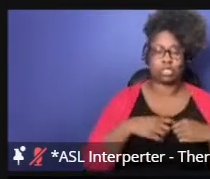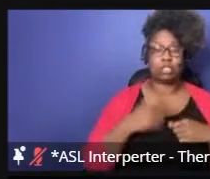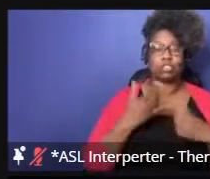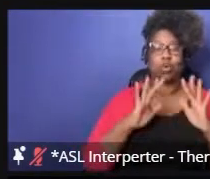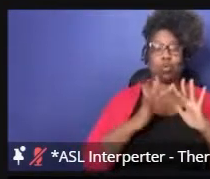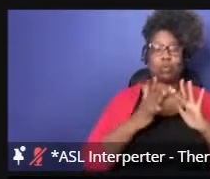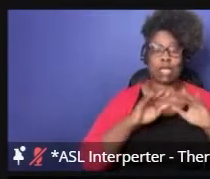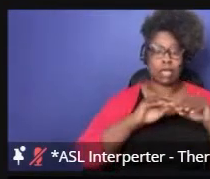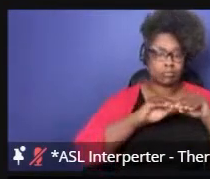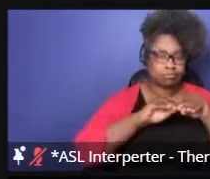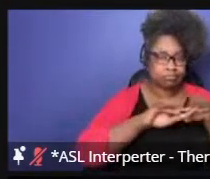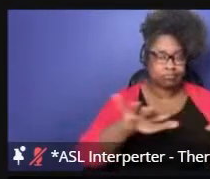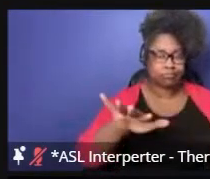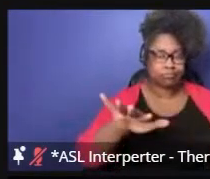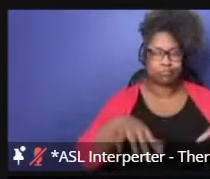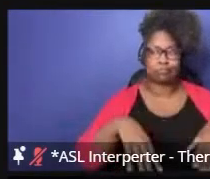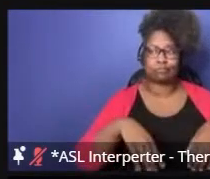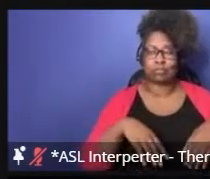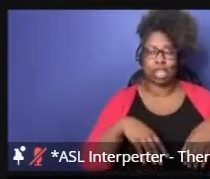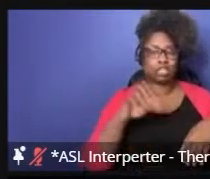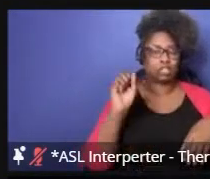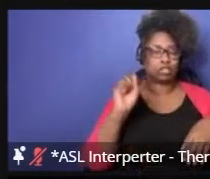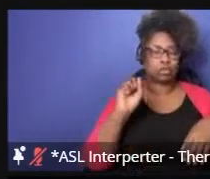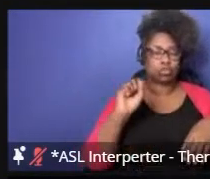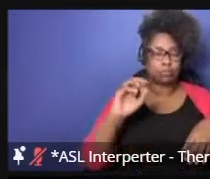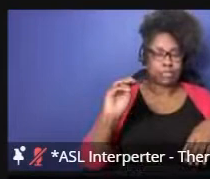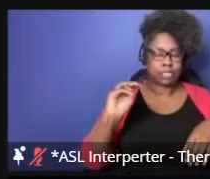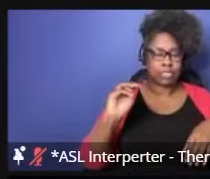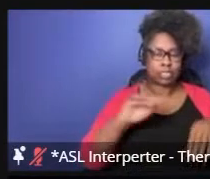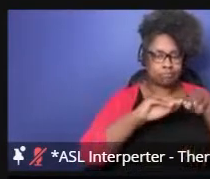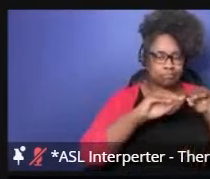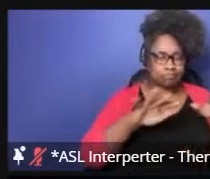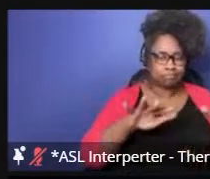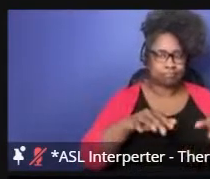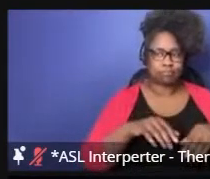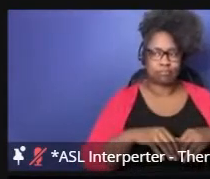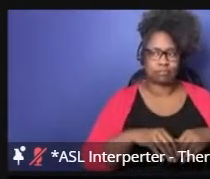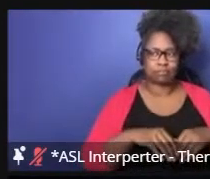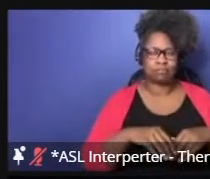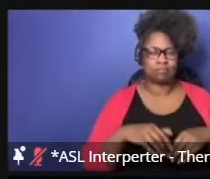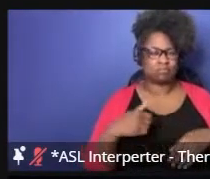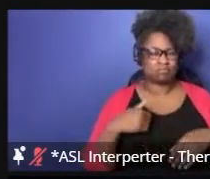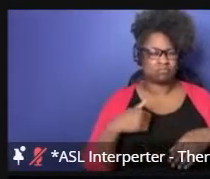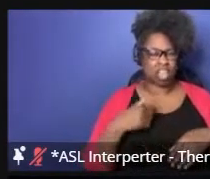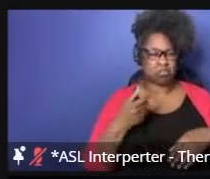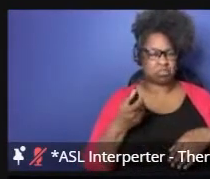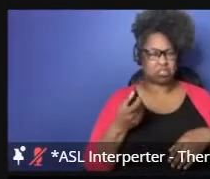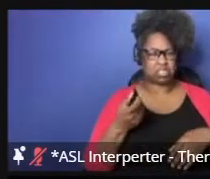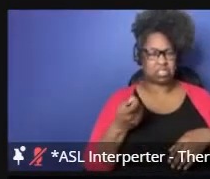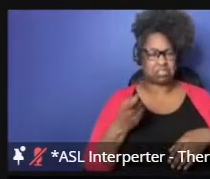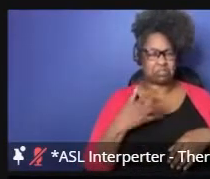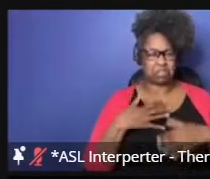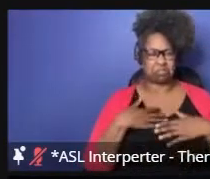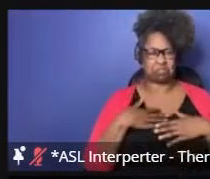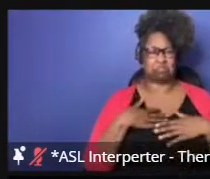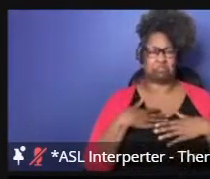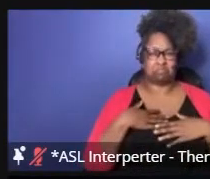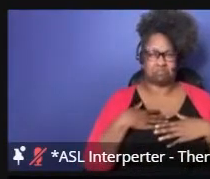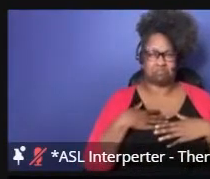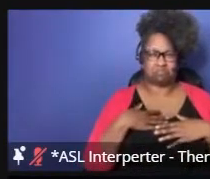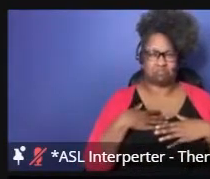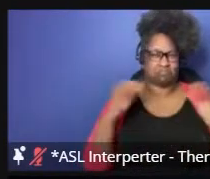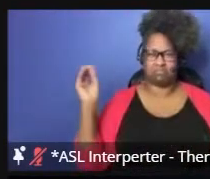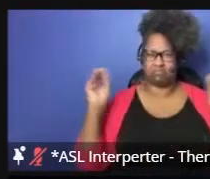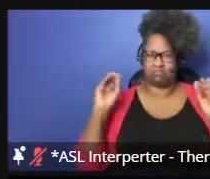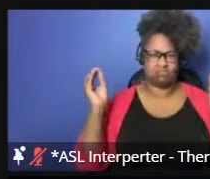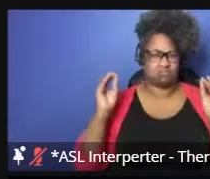websites, on social media. And to be honest, I was a little disheartened because we had no applicants through